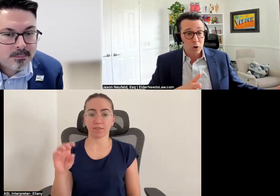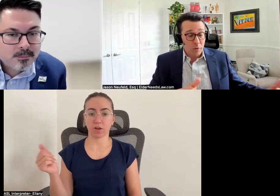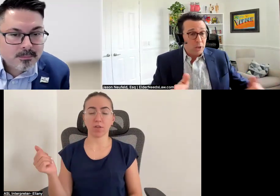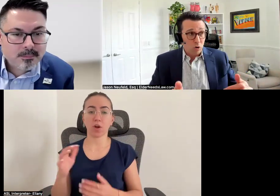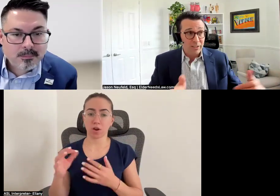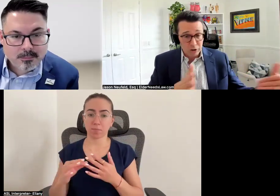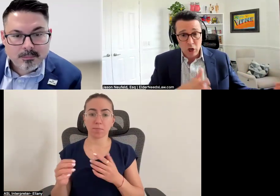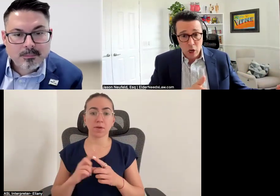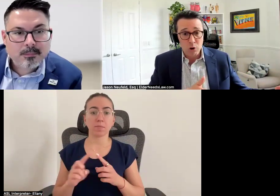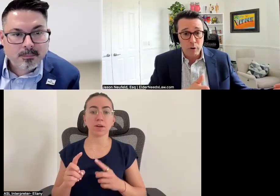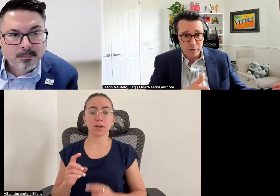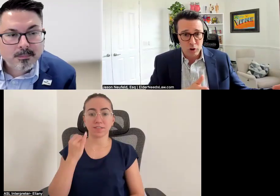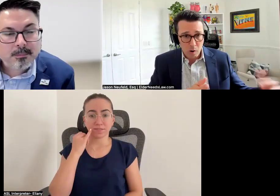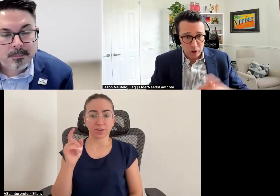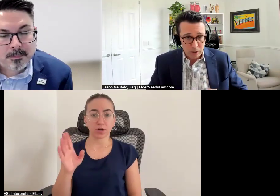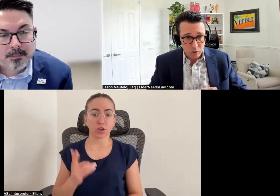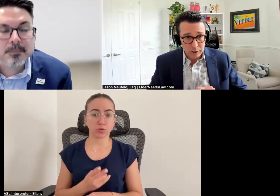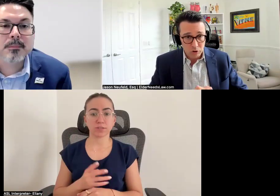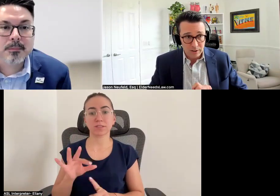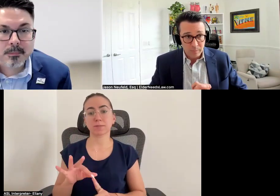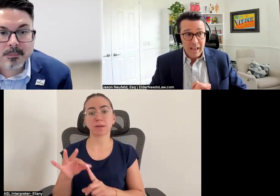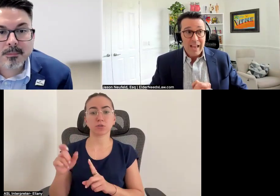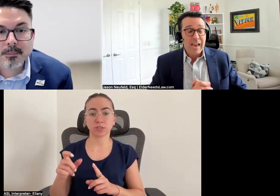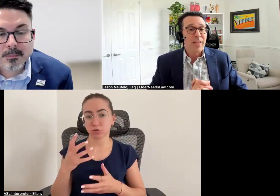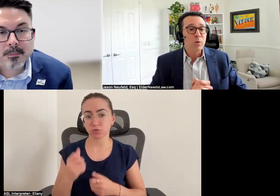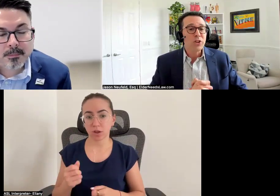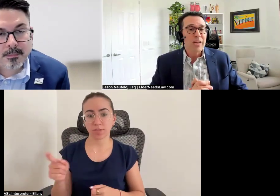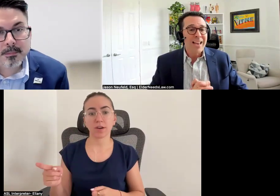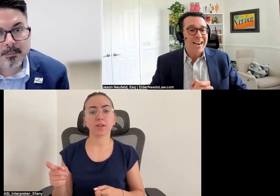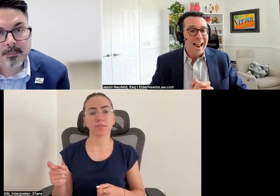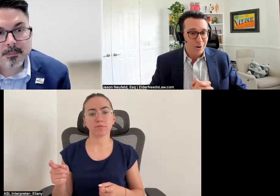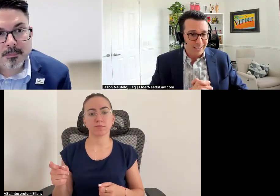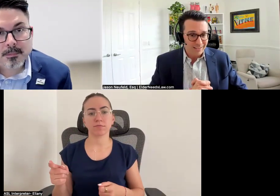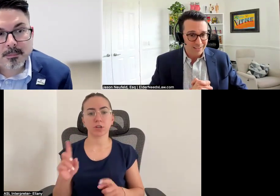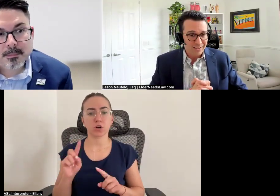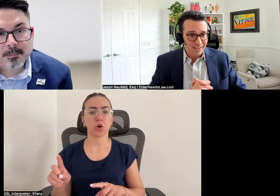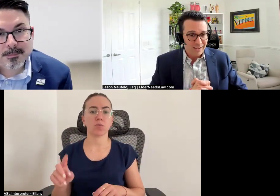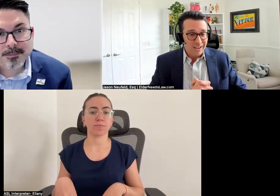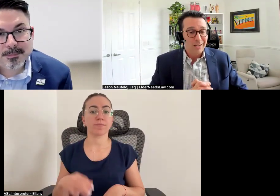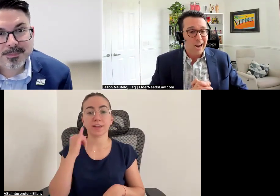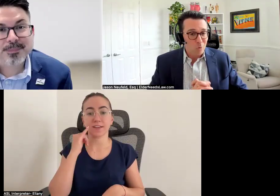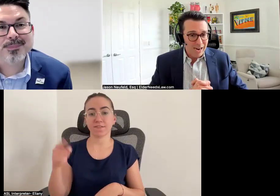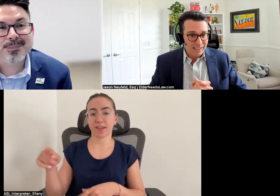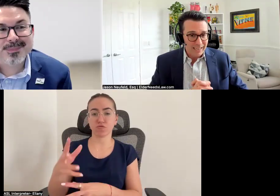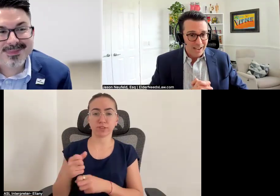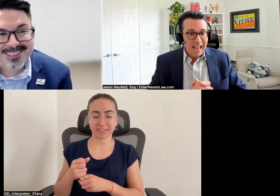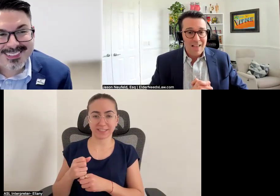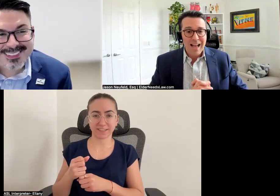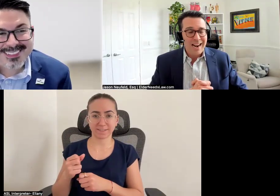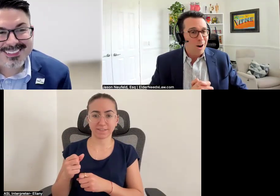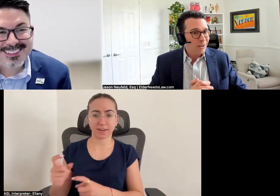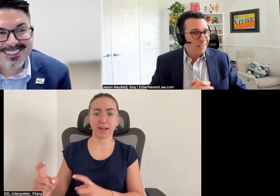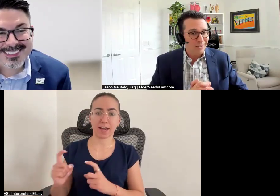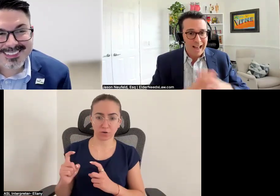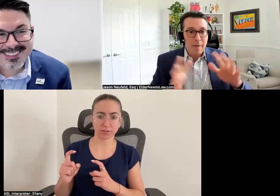use a special needs trust, it's going to go into a first party special needs trust. If they receive an inheritance directly and